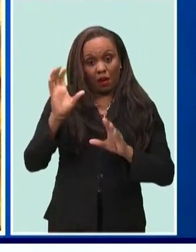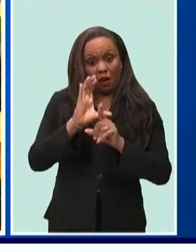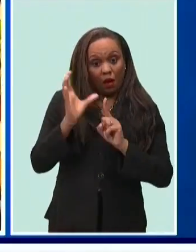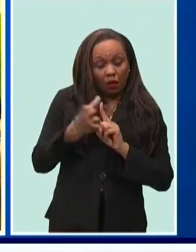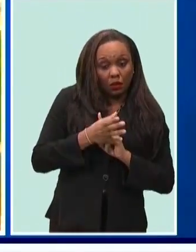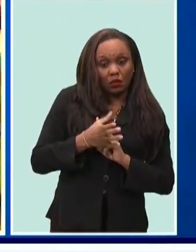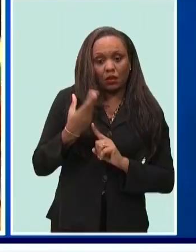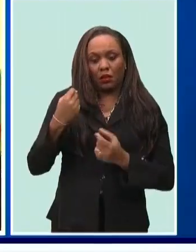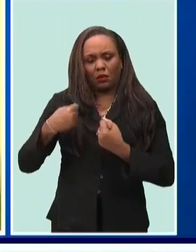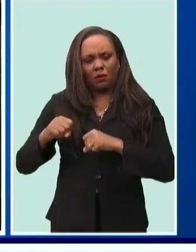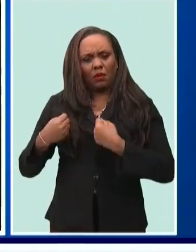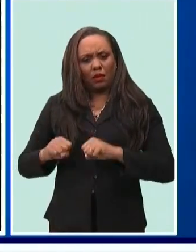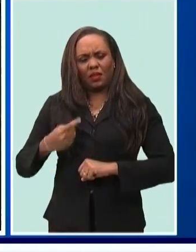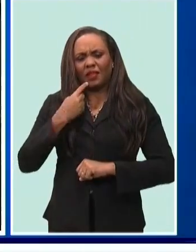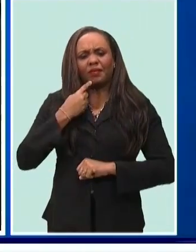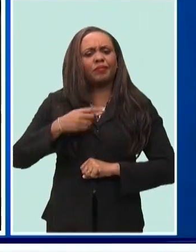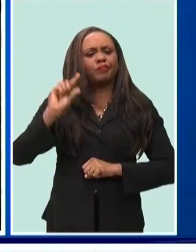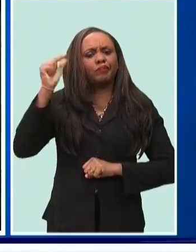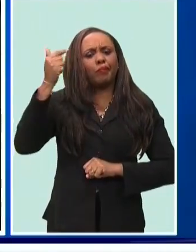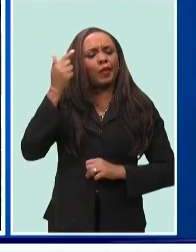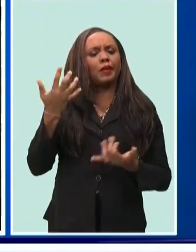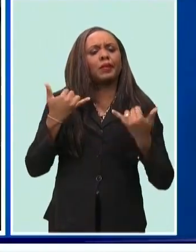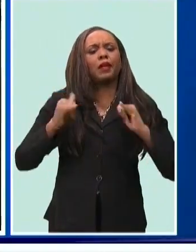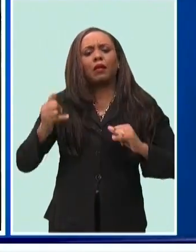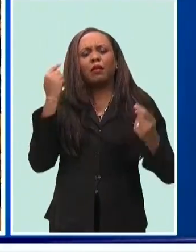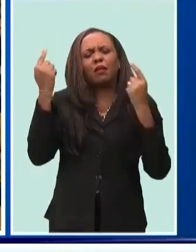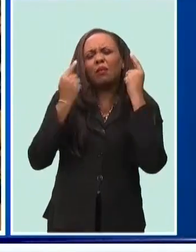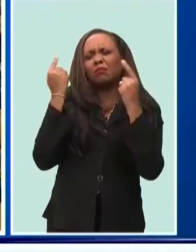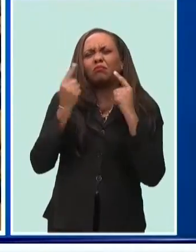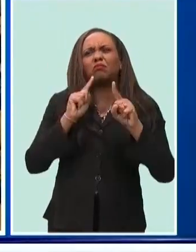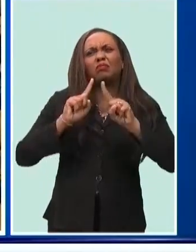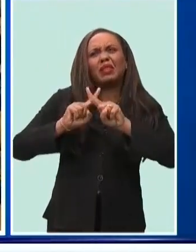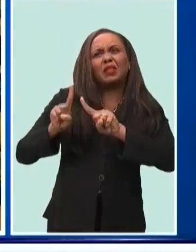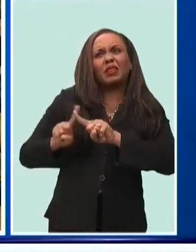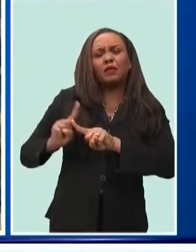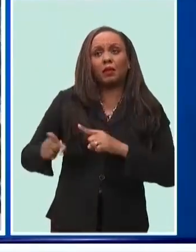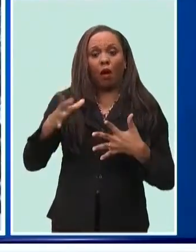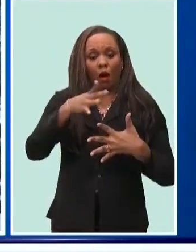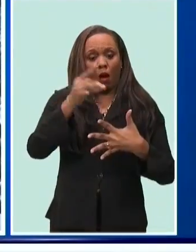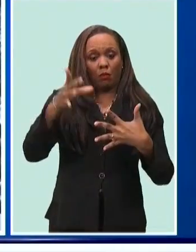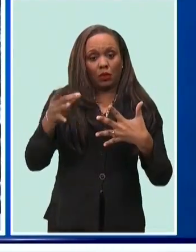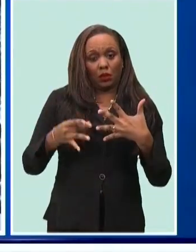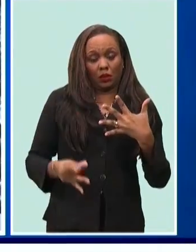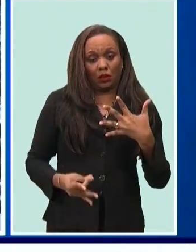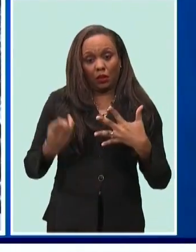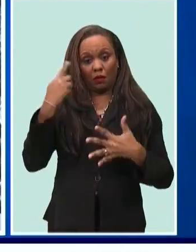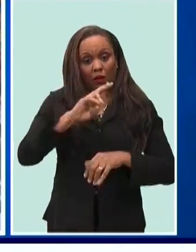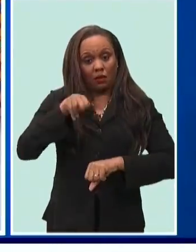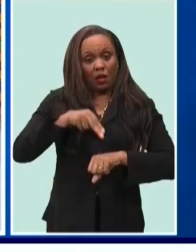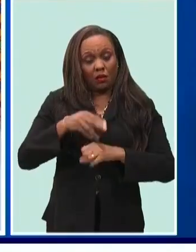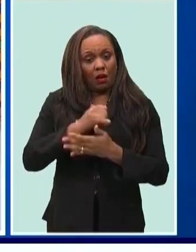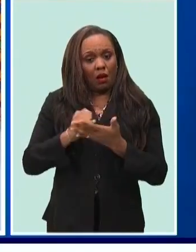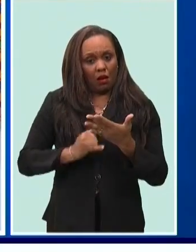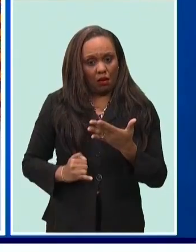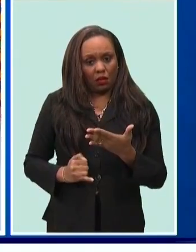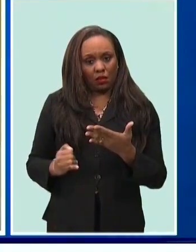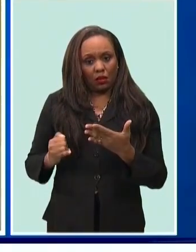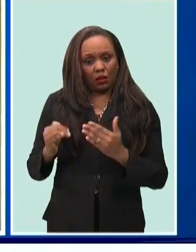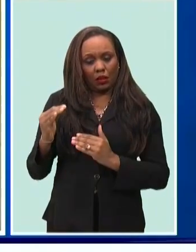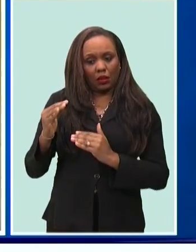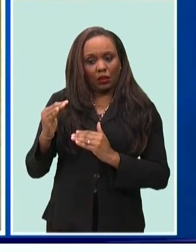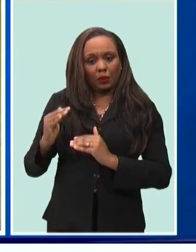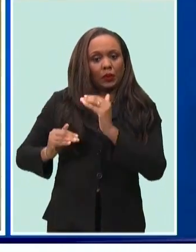John King says government is still considering options for the location of a national art gallery. Once a permanent home is found, space